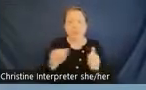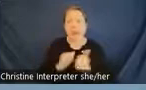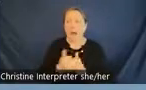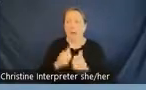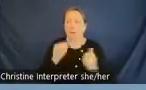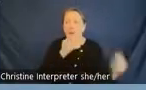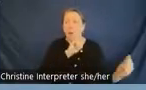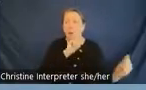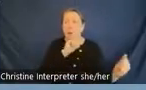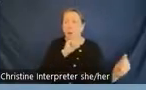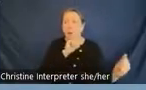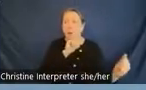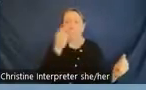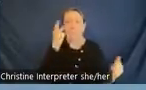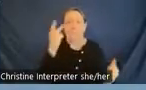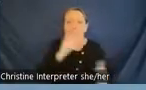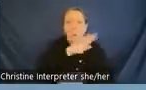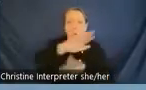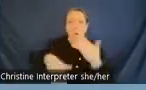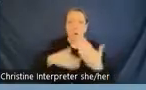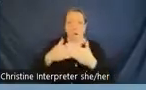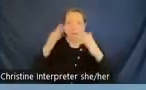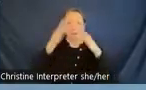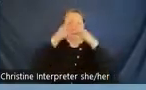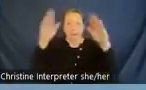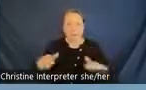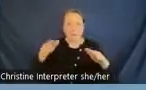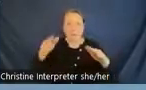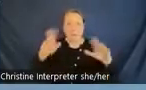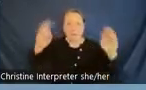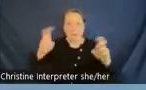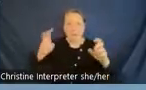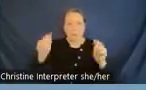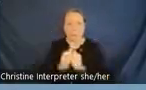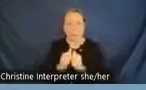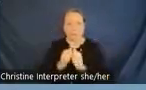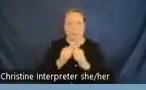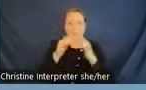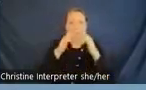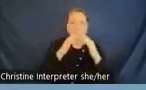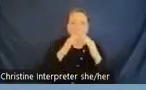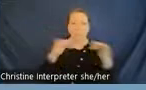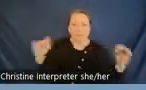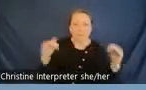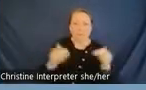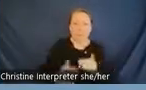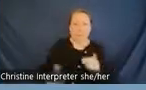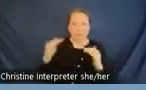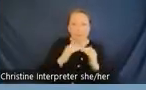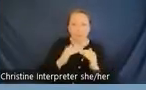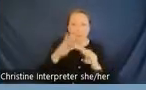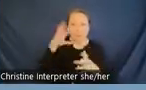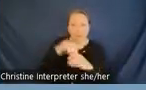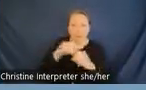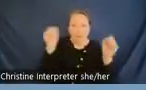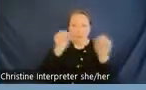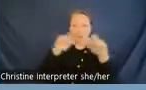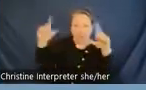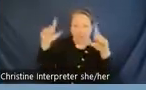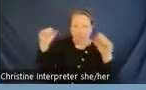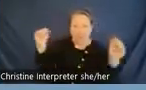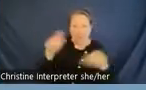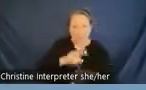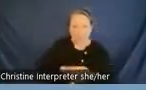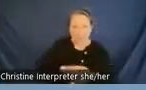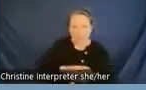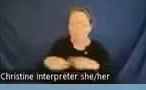through that lens all the time, so that when we're in these hearings and when we're in these, when we're looking at a piece of